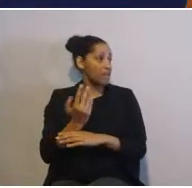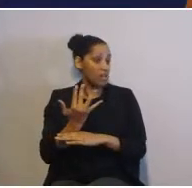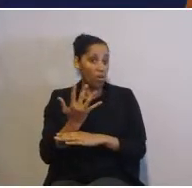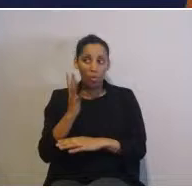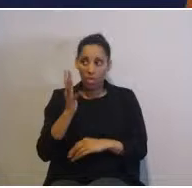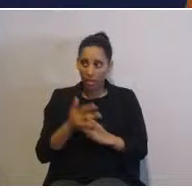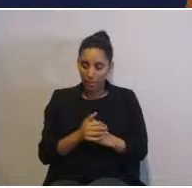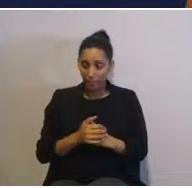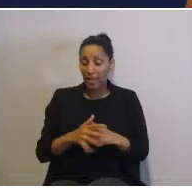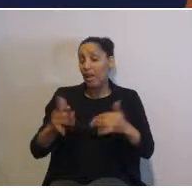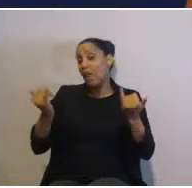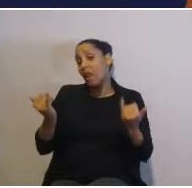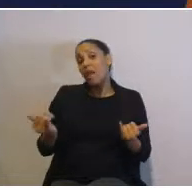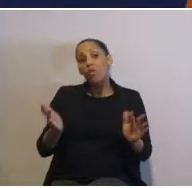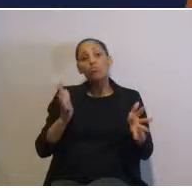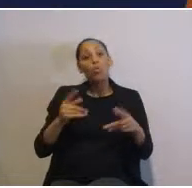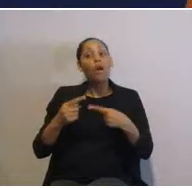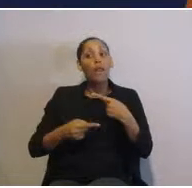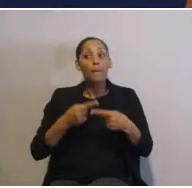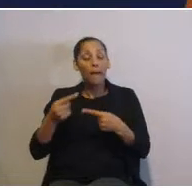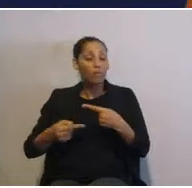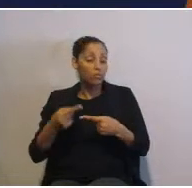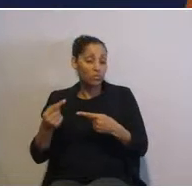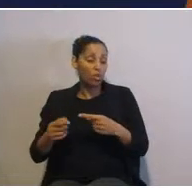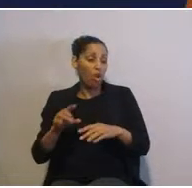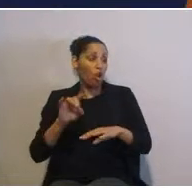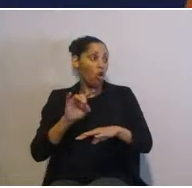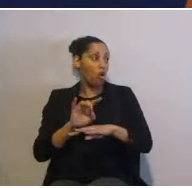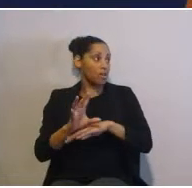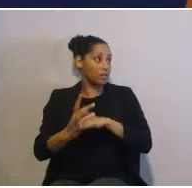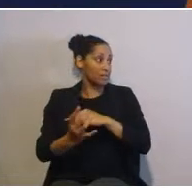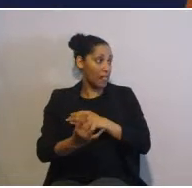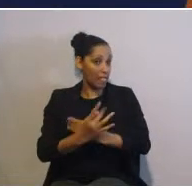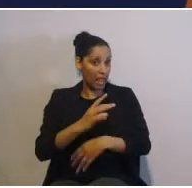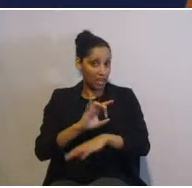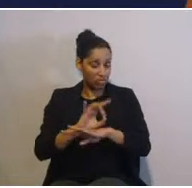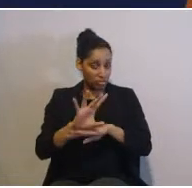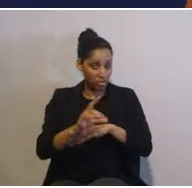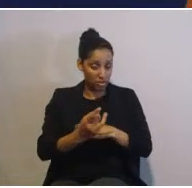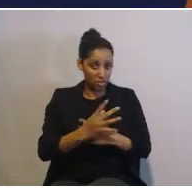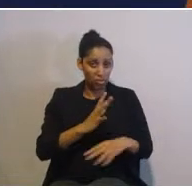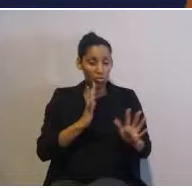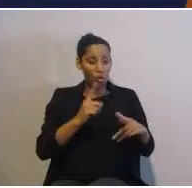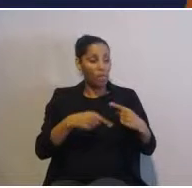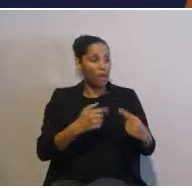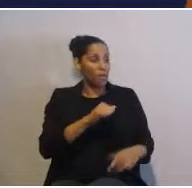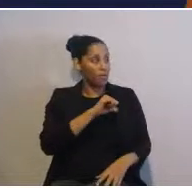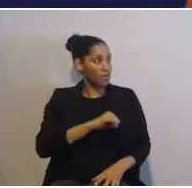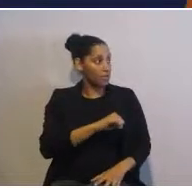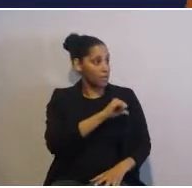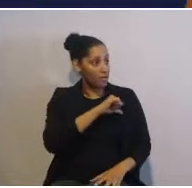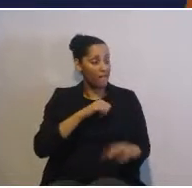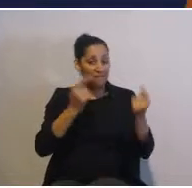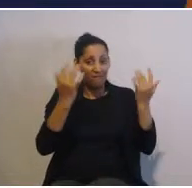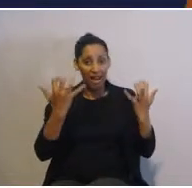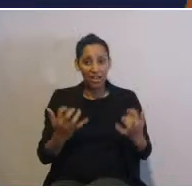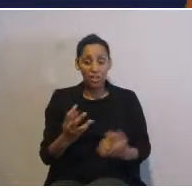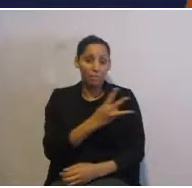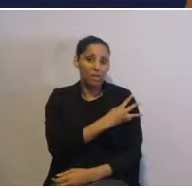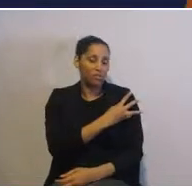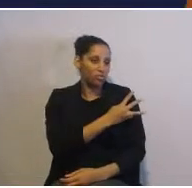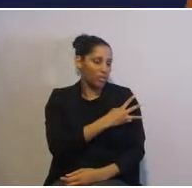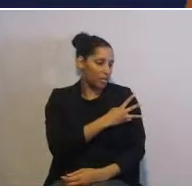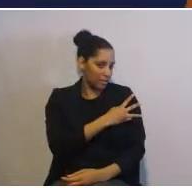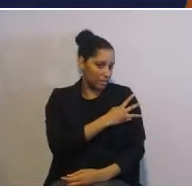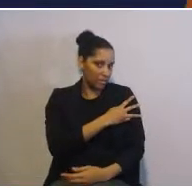the consultation, Chair, just to point out in terms of the Municipal Finance Management Act, before we even submit